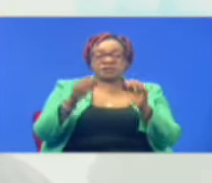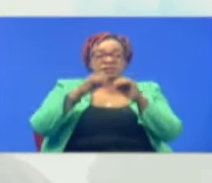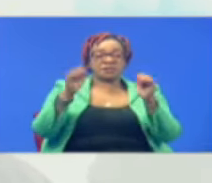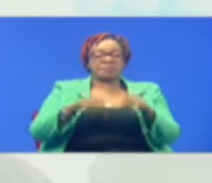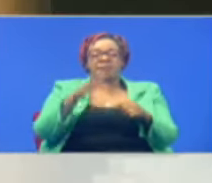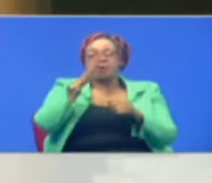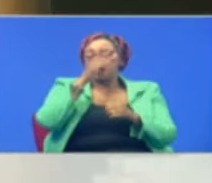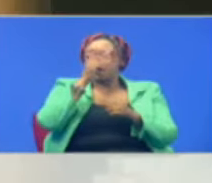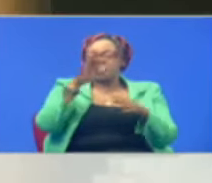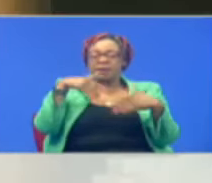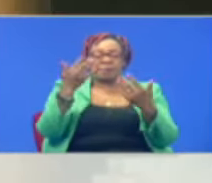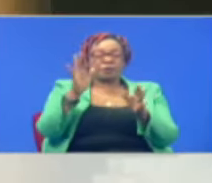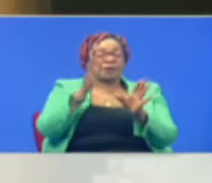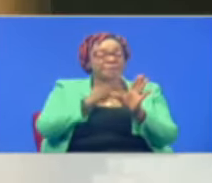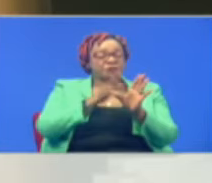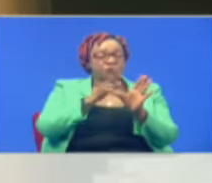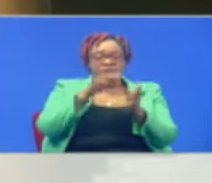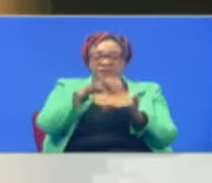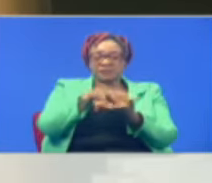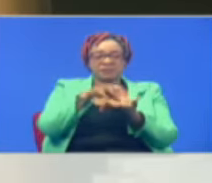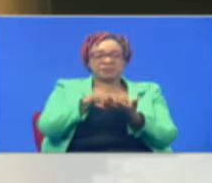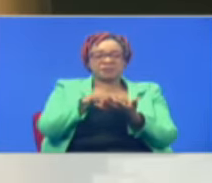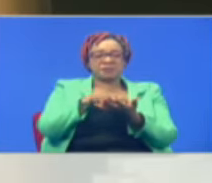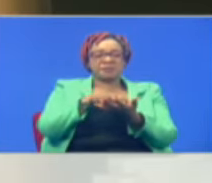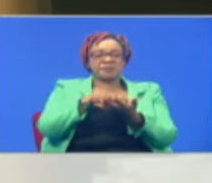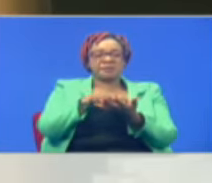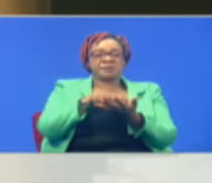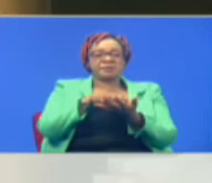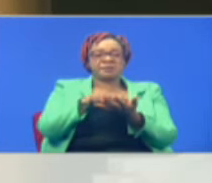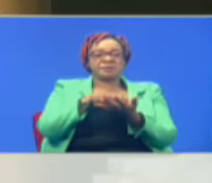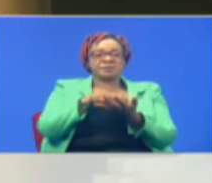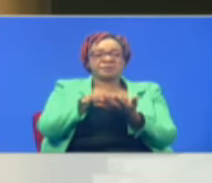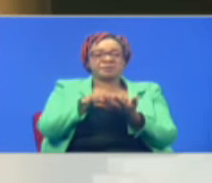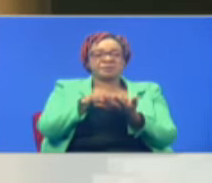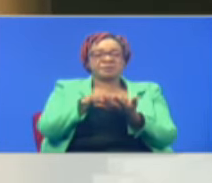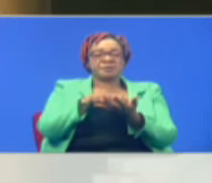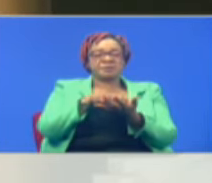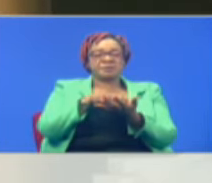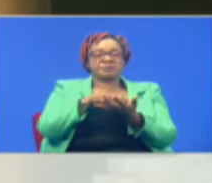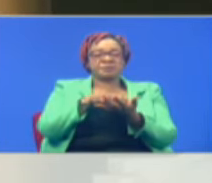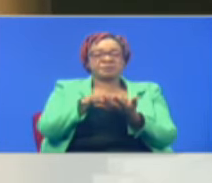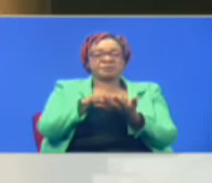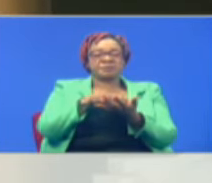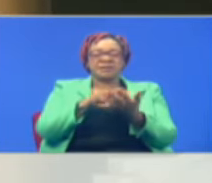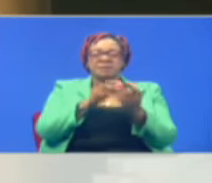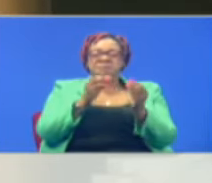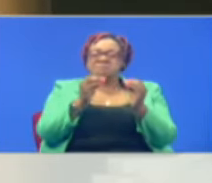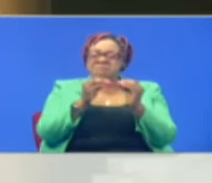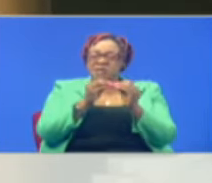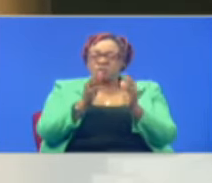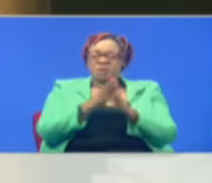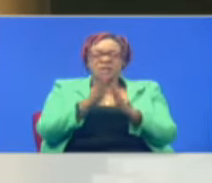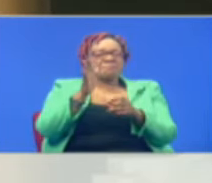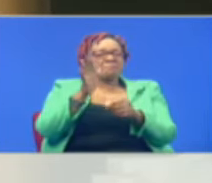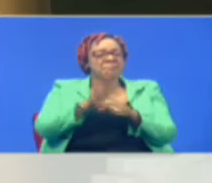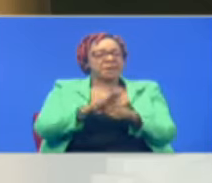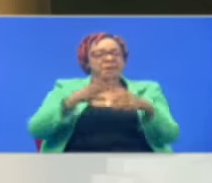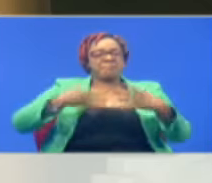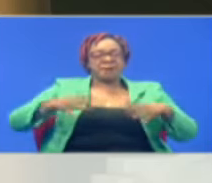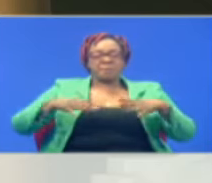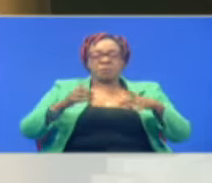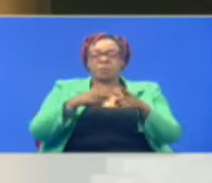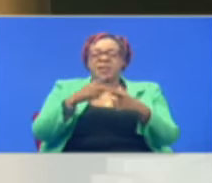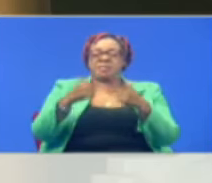mental state. To remand, they mix with so many people. And they come there mute, pretending that they cannot